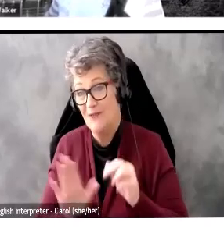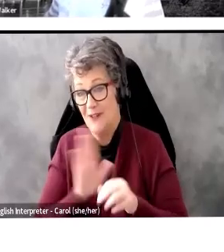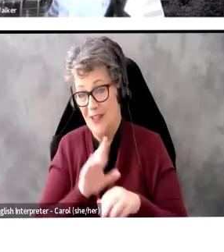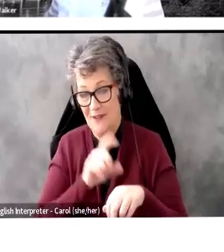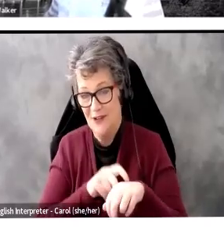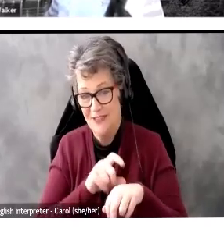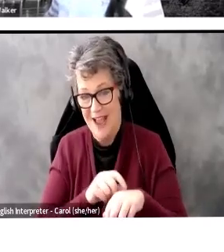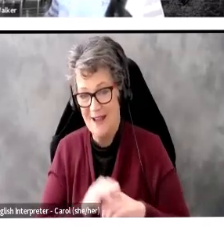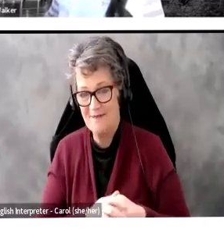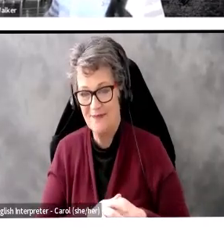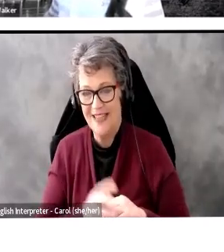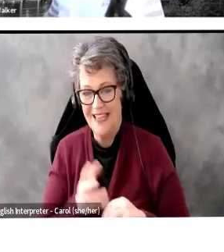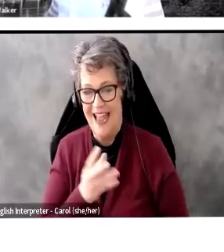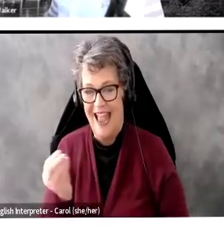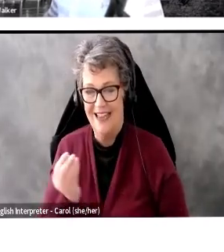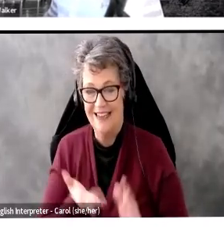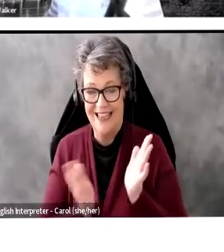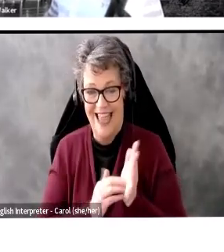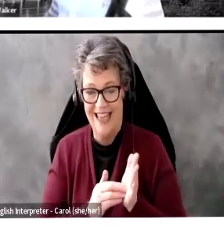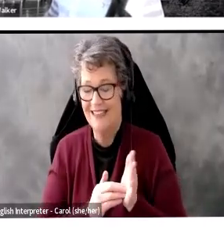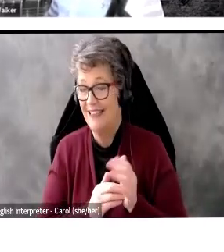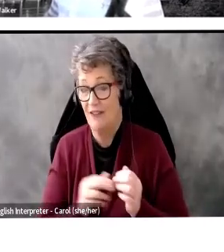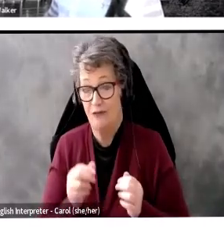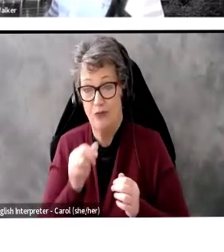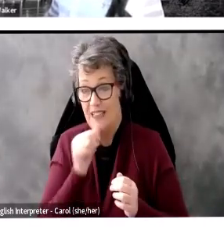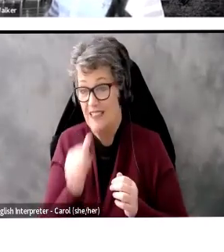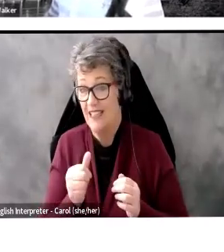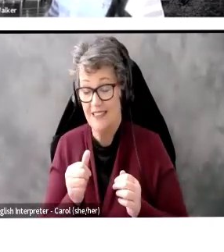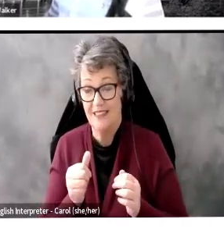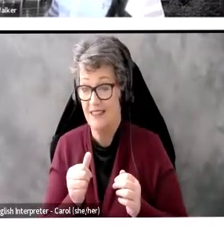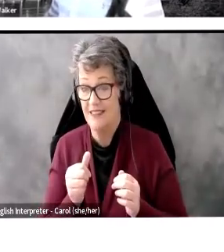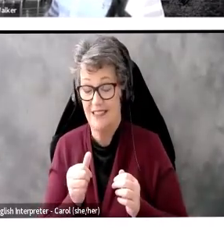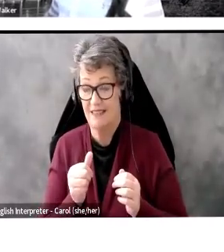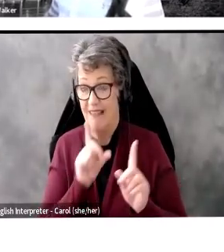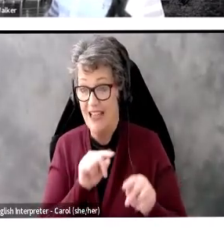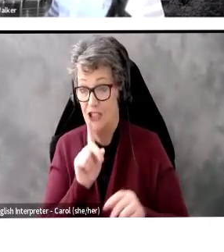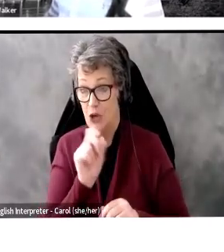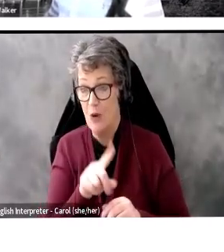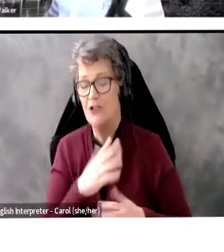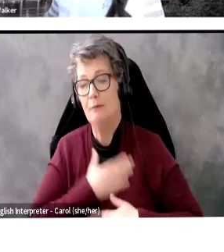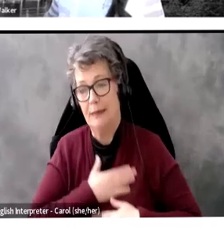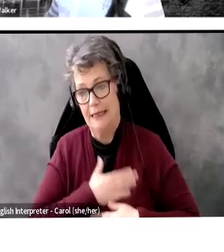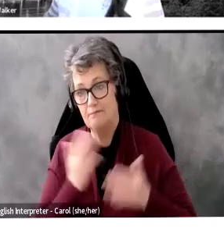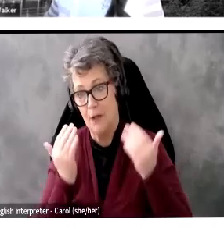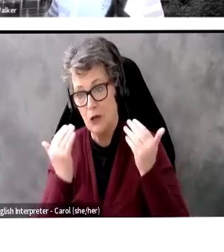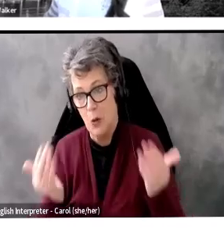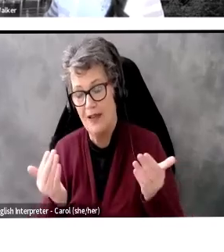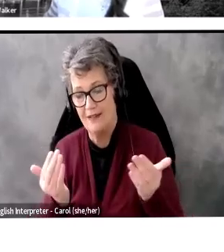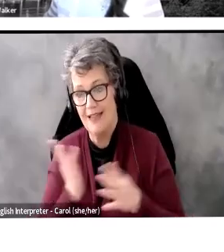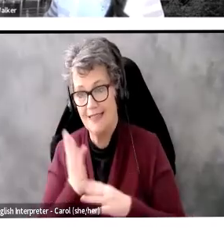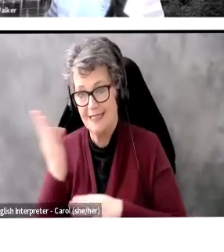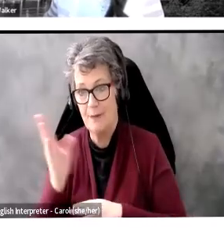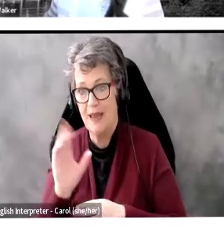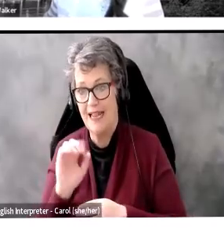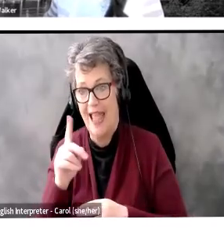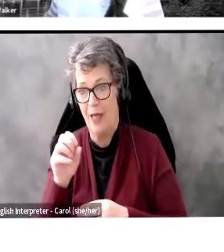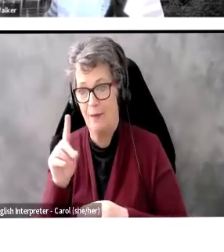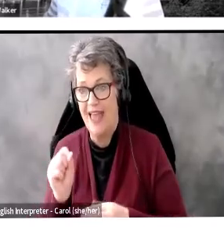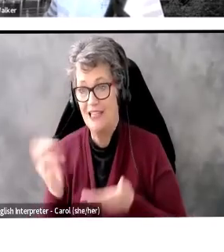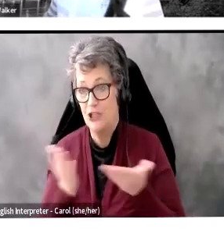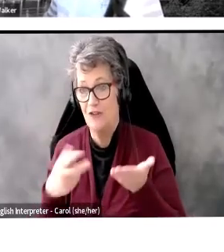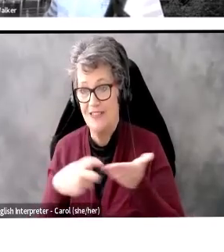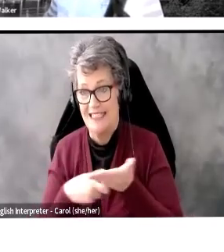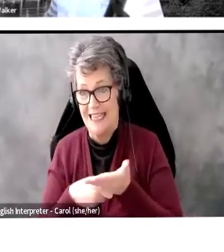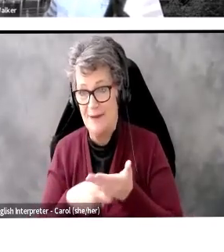your time. Again, if we did not get to your question, please go ahead and submit a CalPADS service